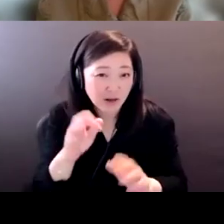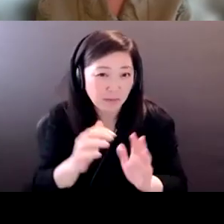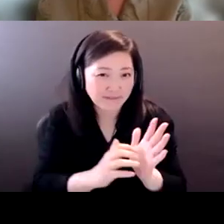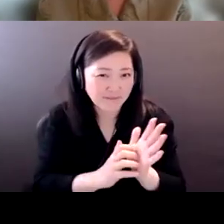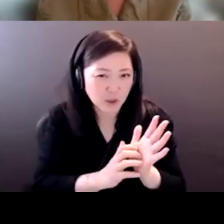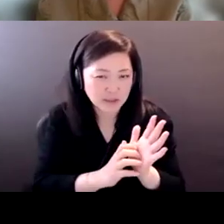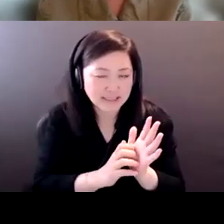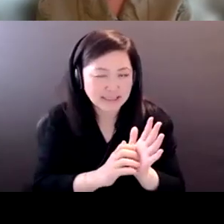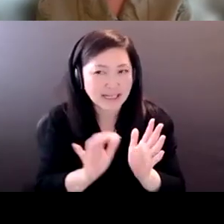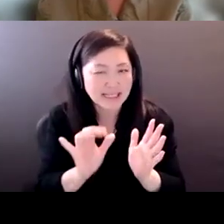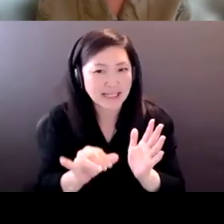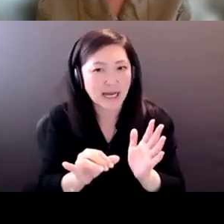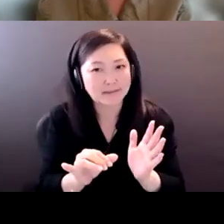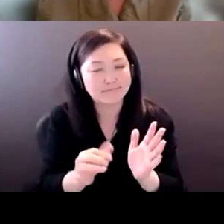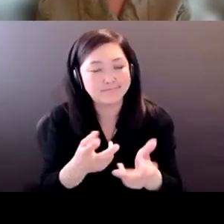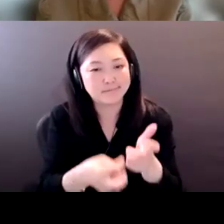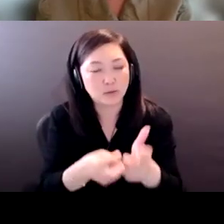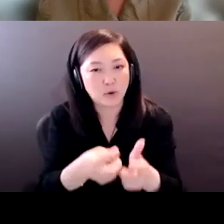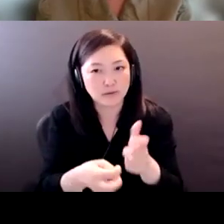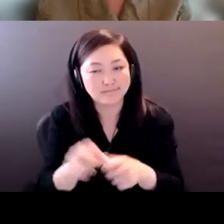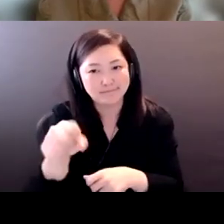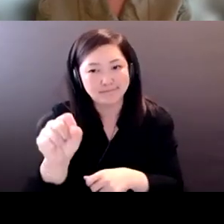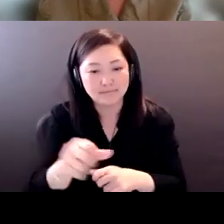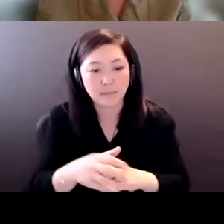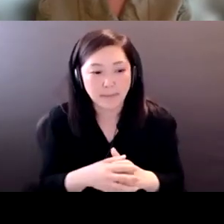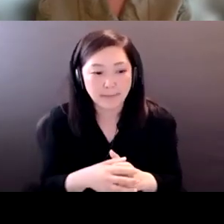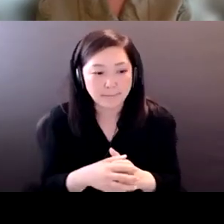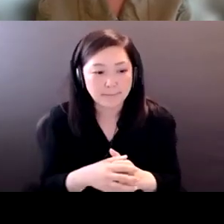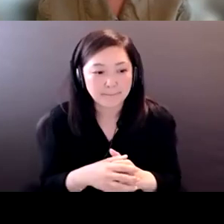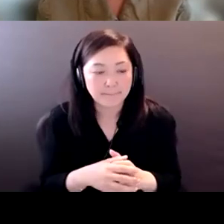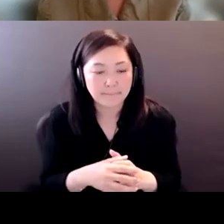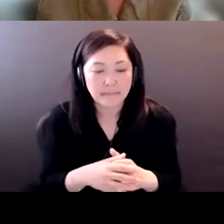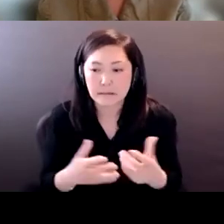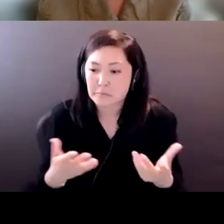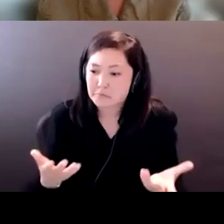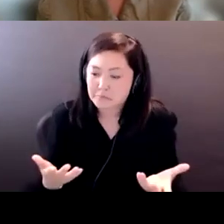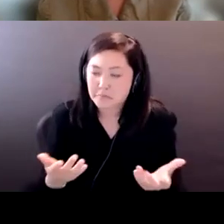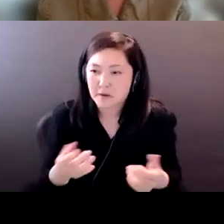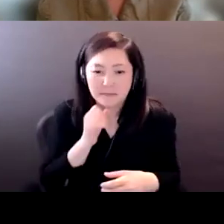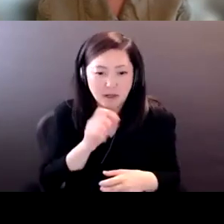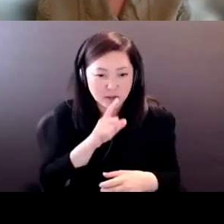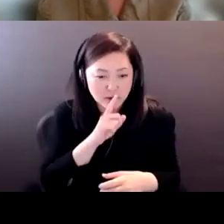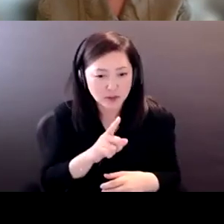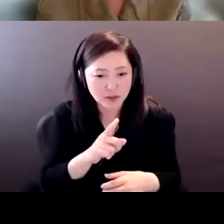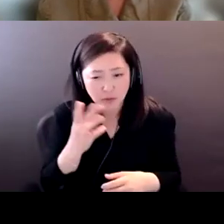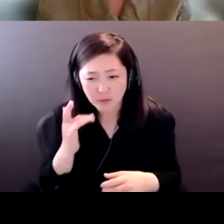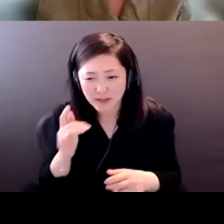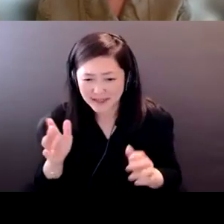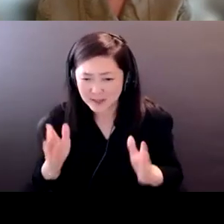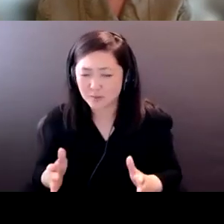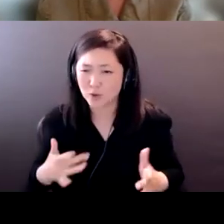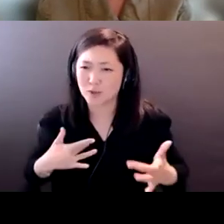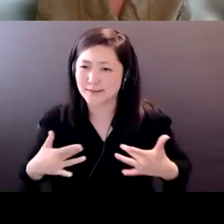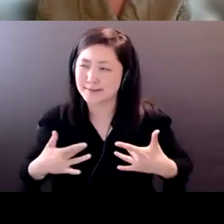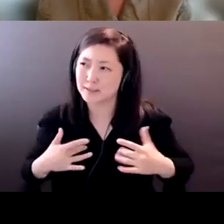really have a problem with. Um, and again, I don't not understand why the person is concerned, but I will